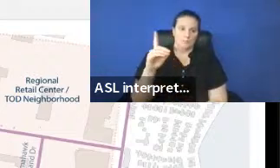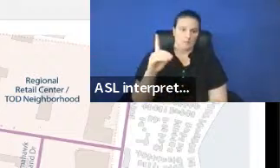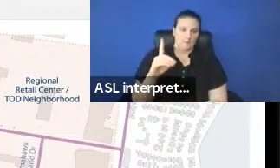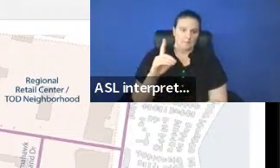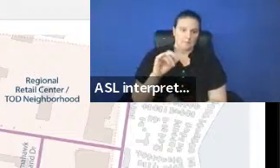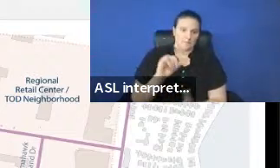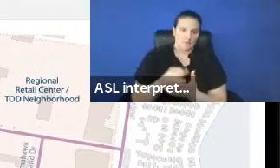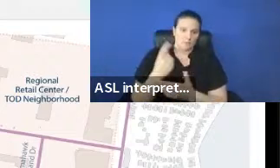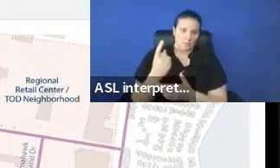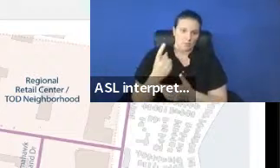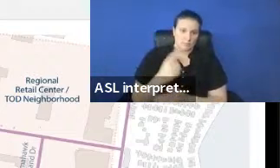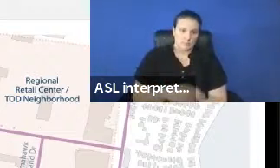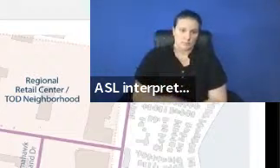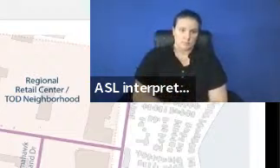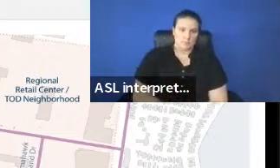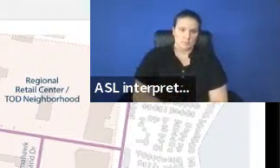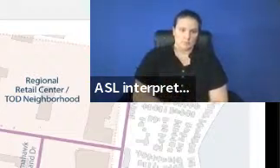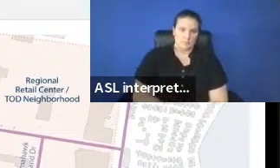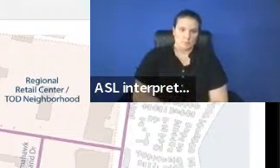signalized intersection.